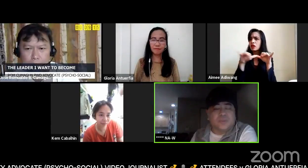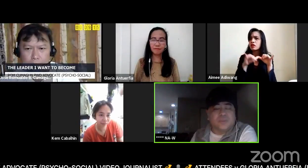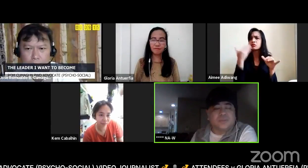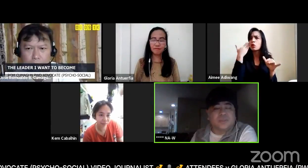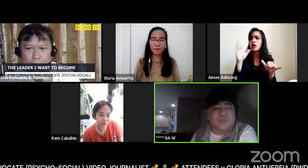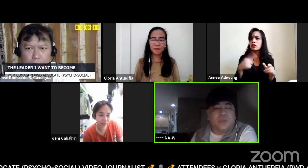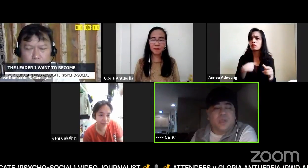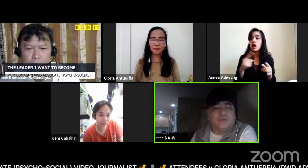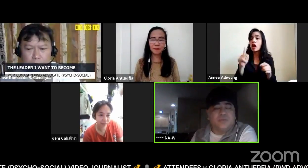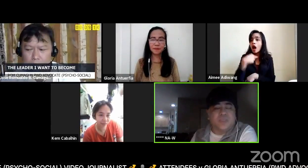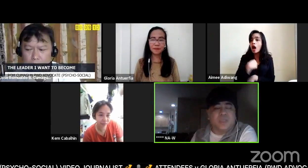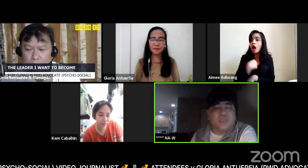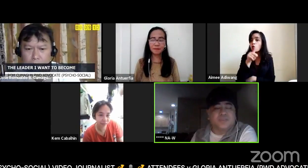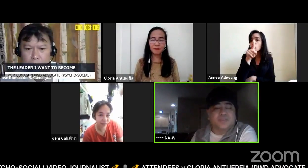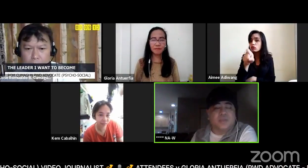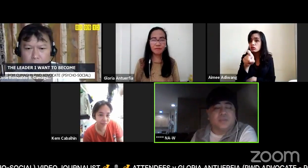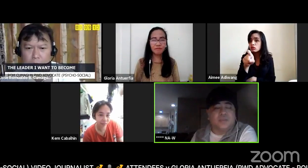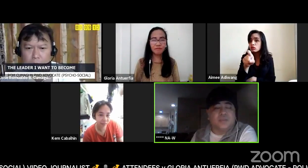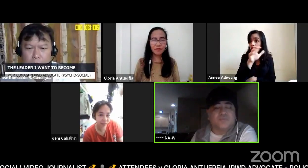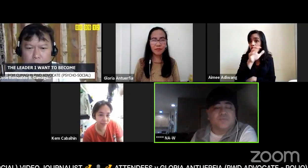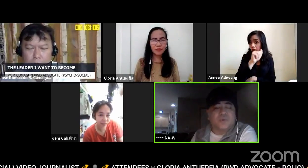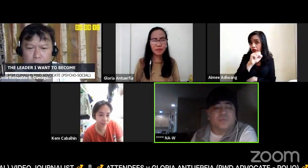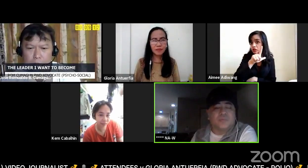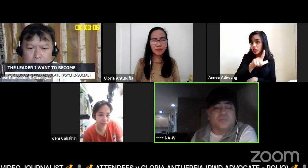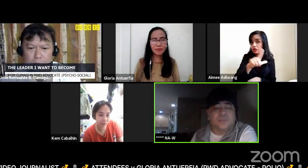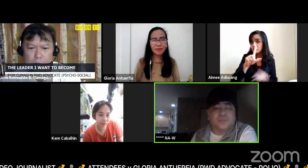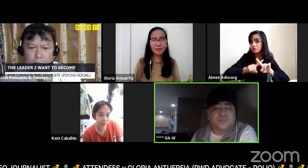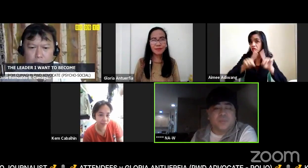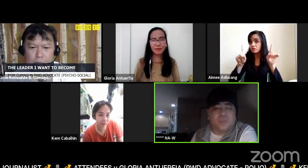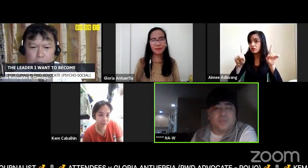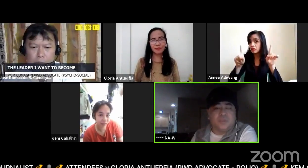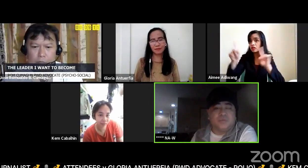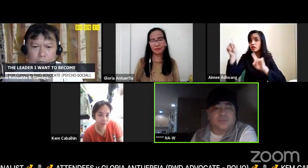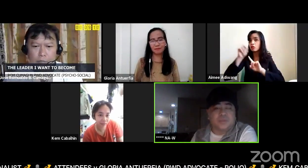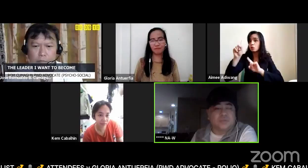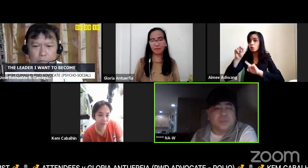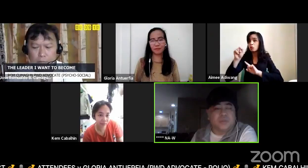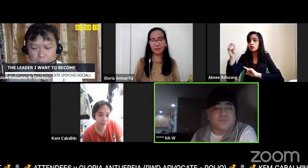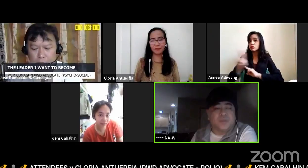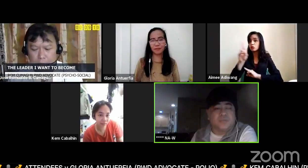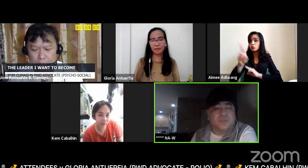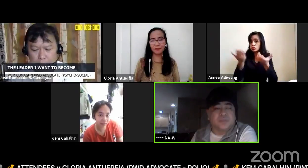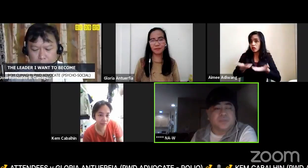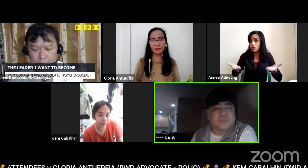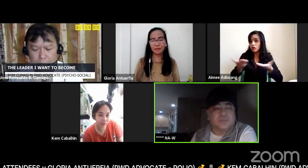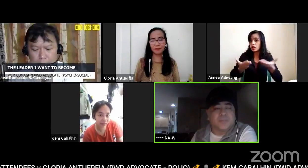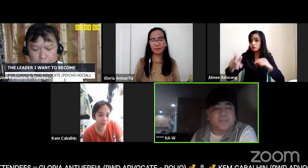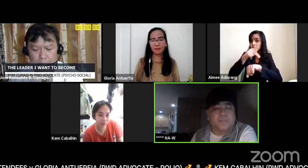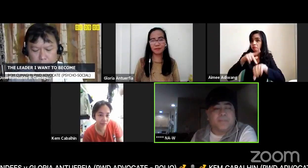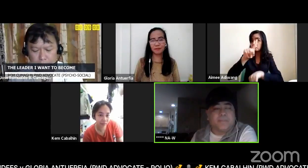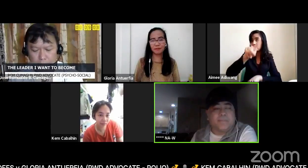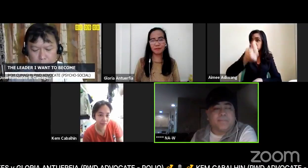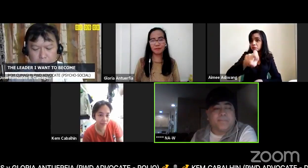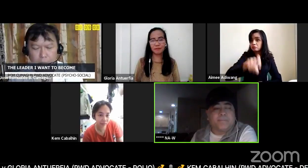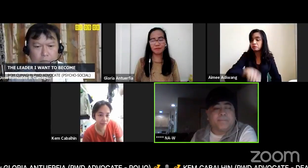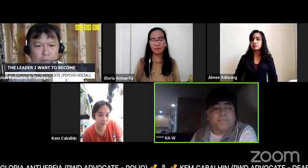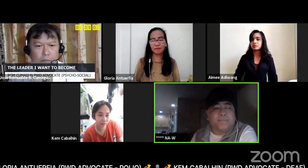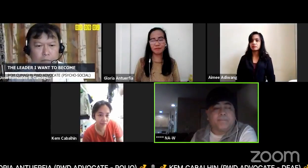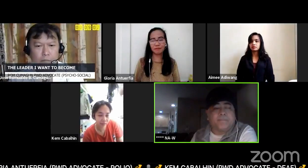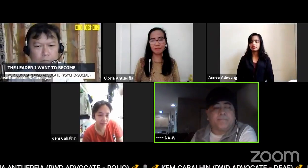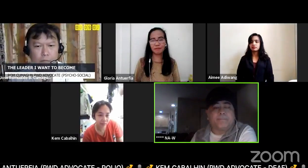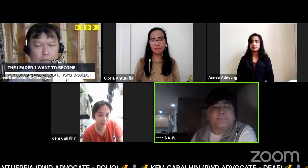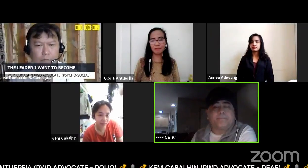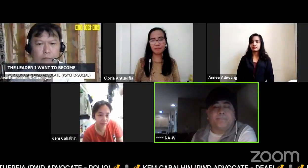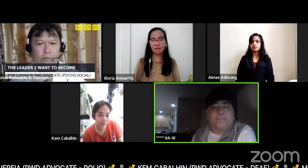the question is, how is ASL different from what is being used in the Philippines?